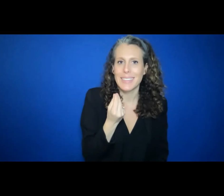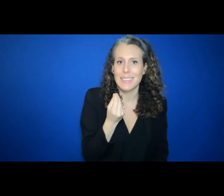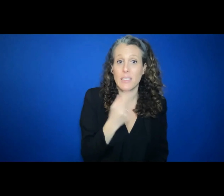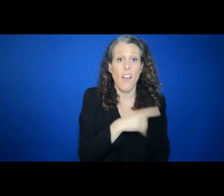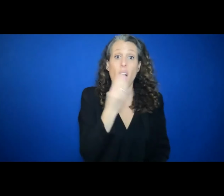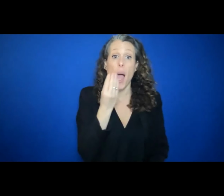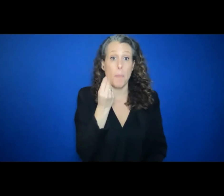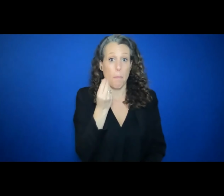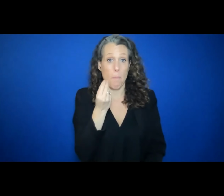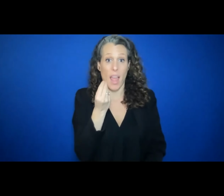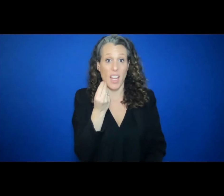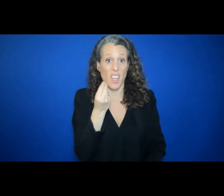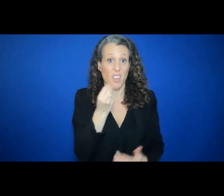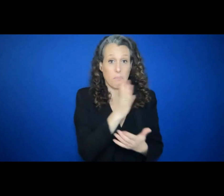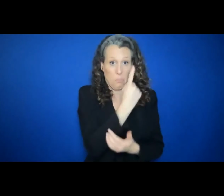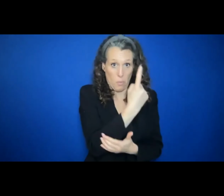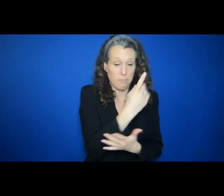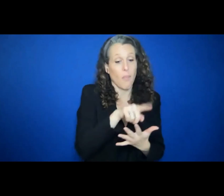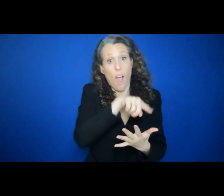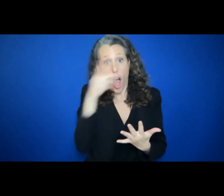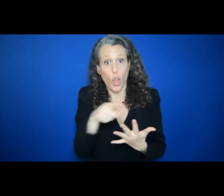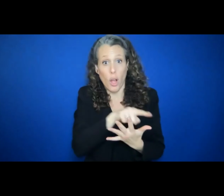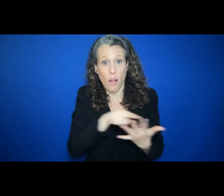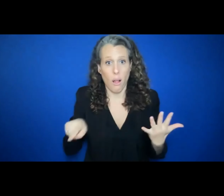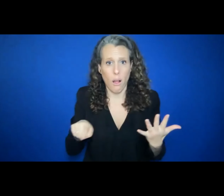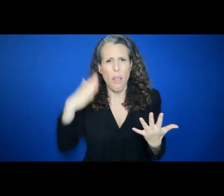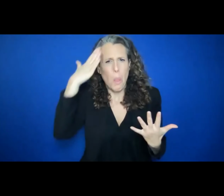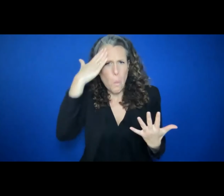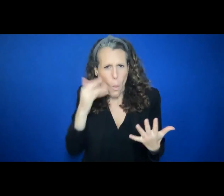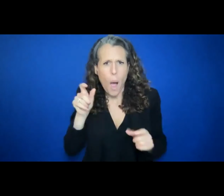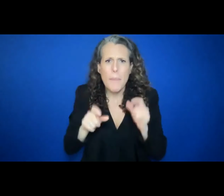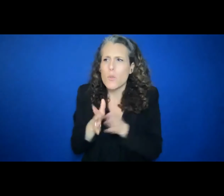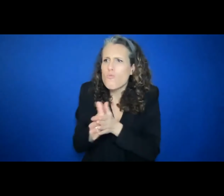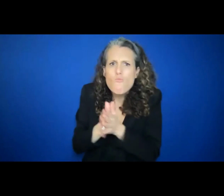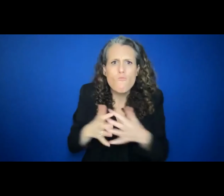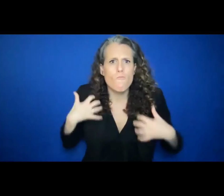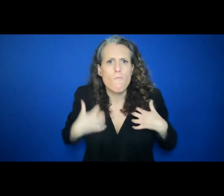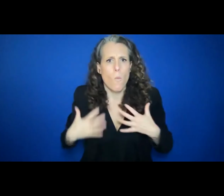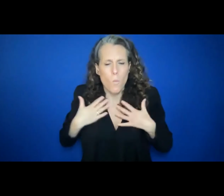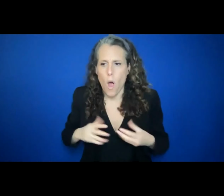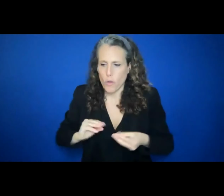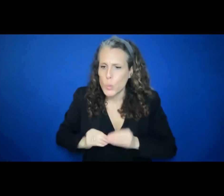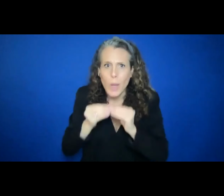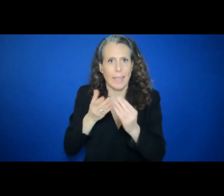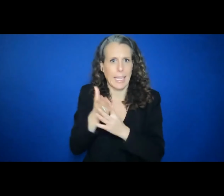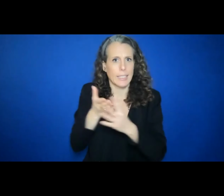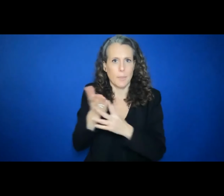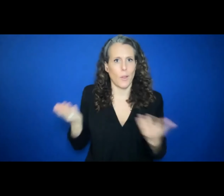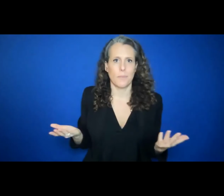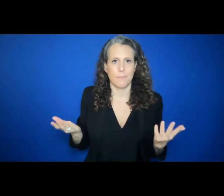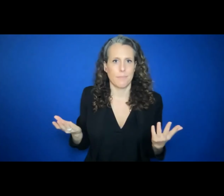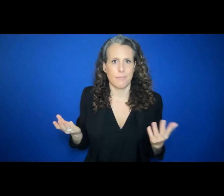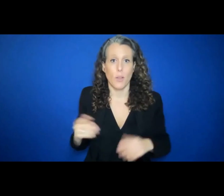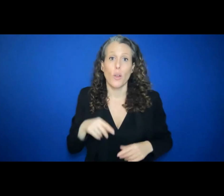money, you have no value in terms of making things accessible to you. So thinking of Christine's